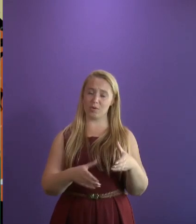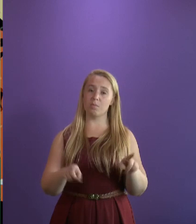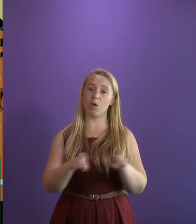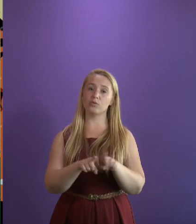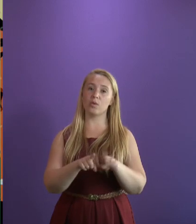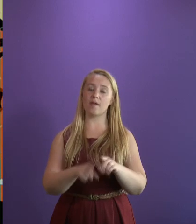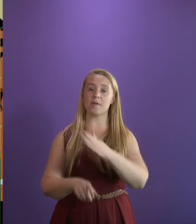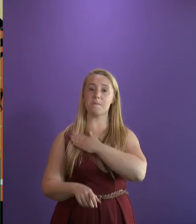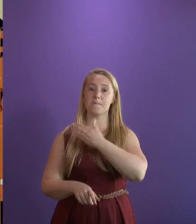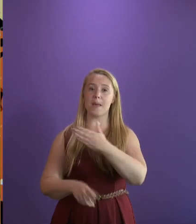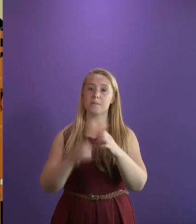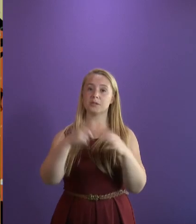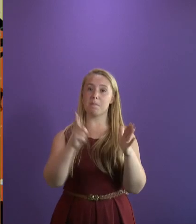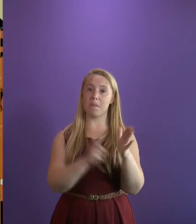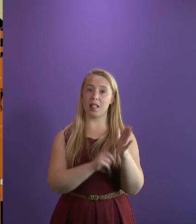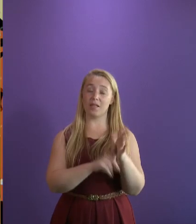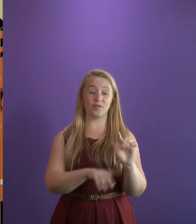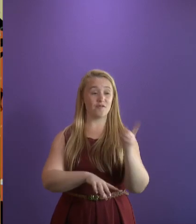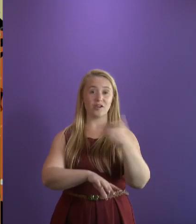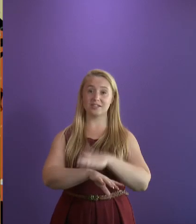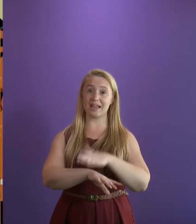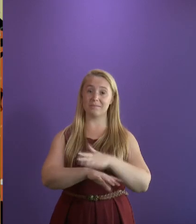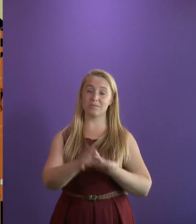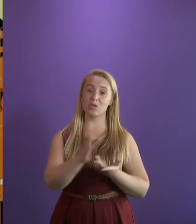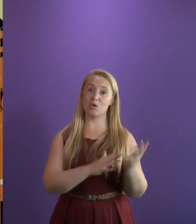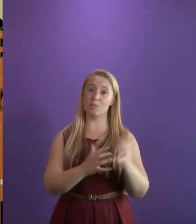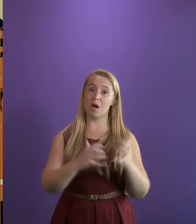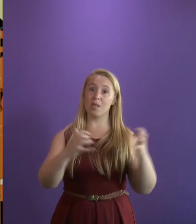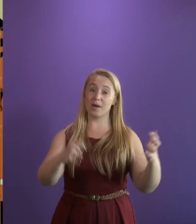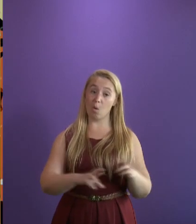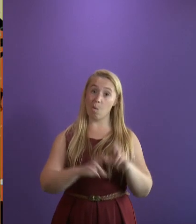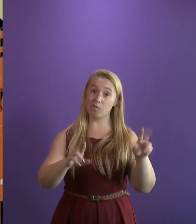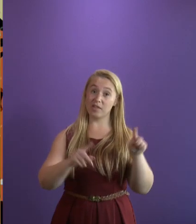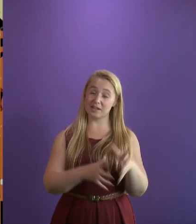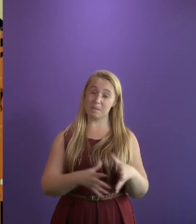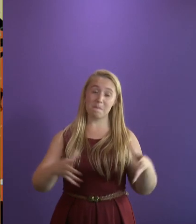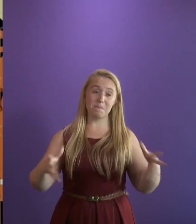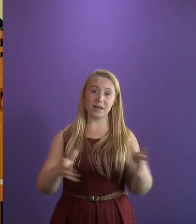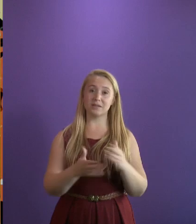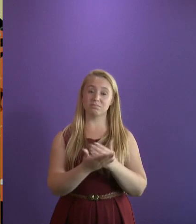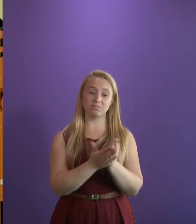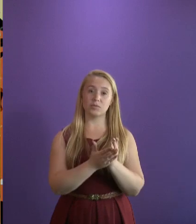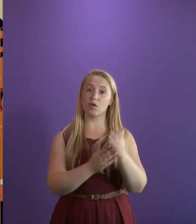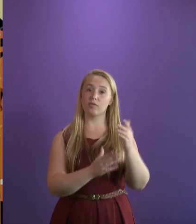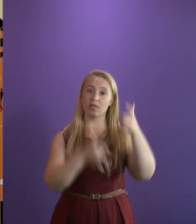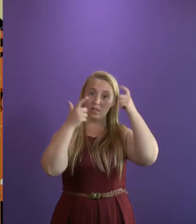Parliament for the first time, another, you know, hopefully landmark piece of legislation for me. So there are things you can